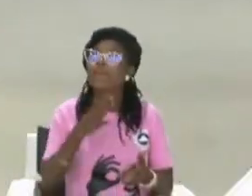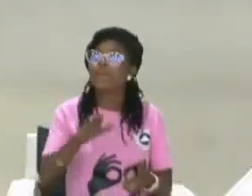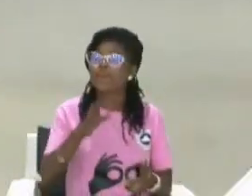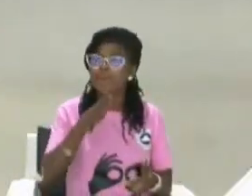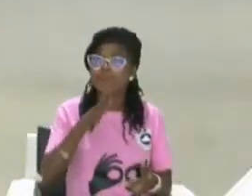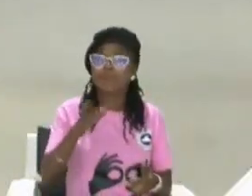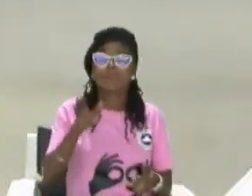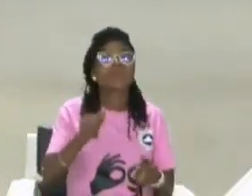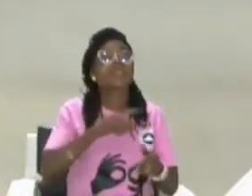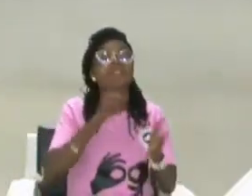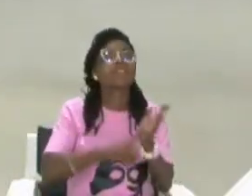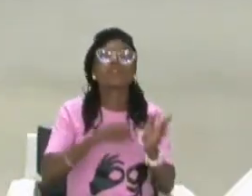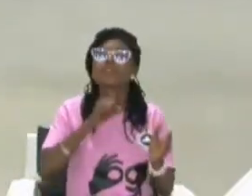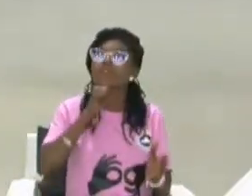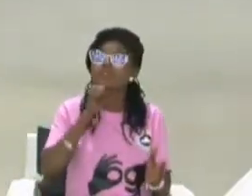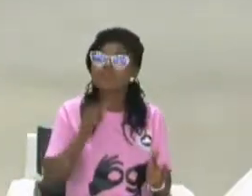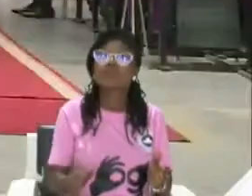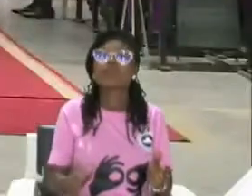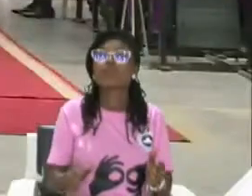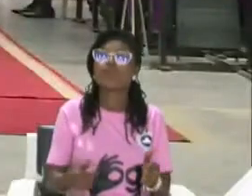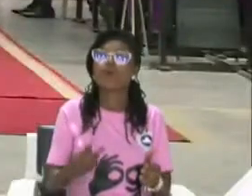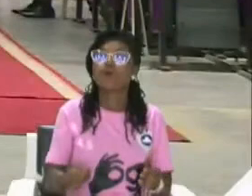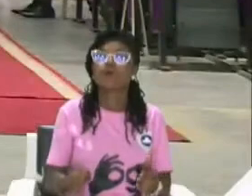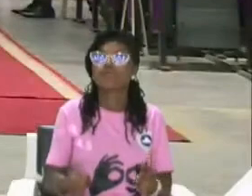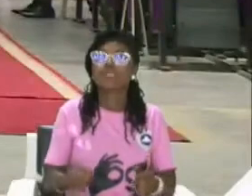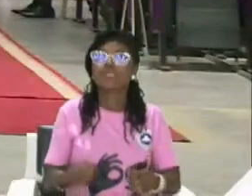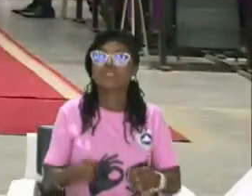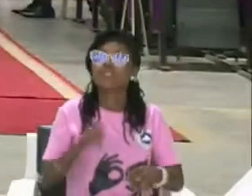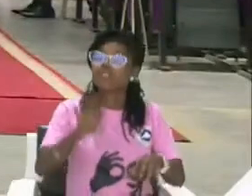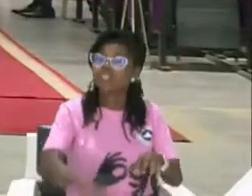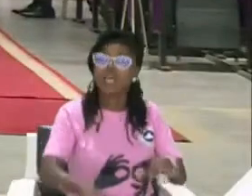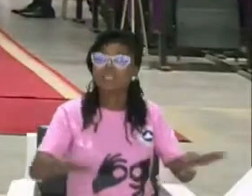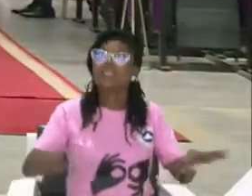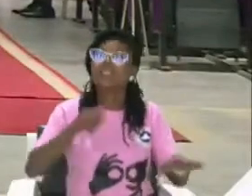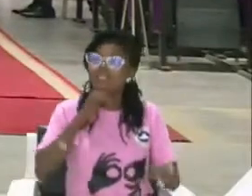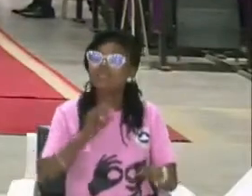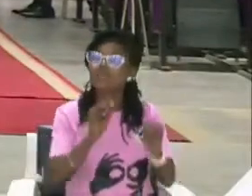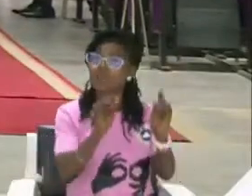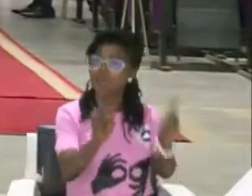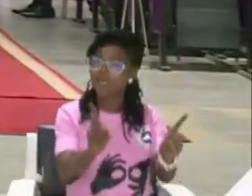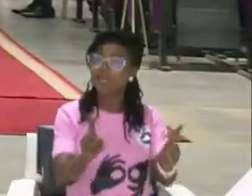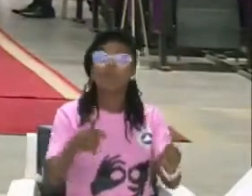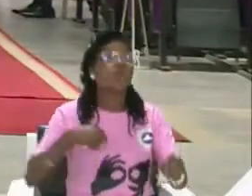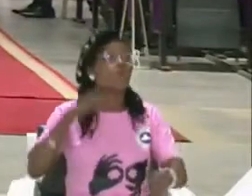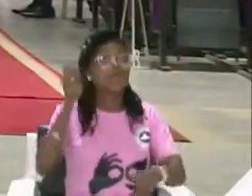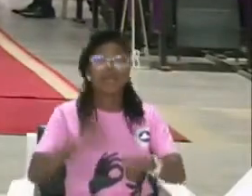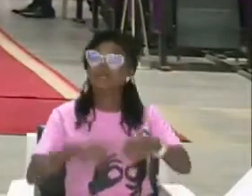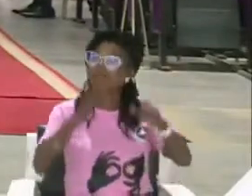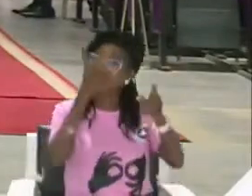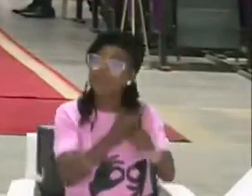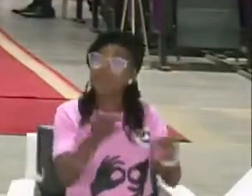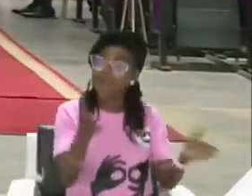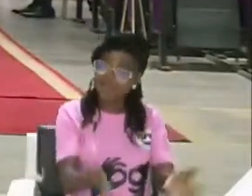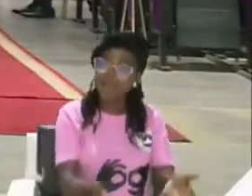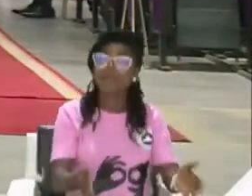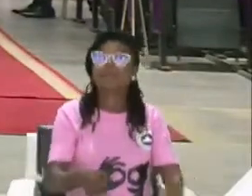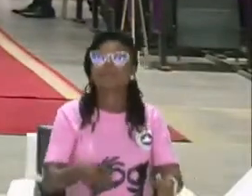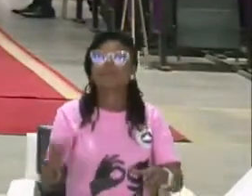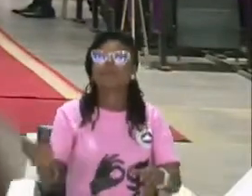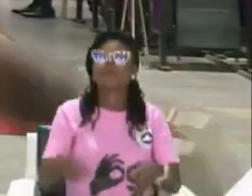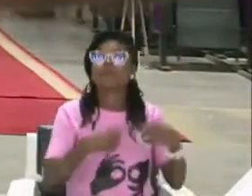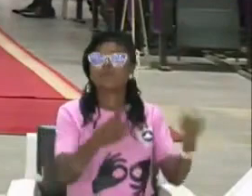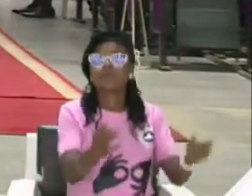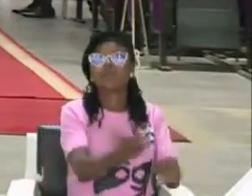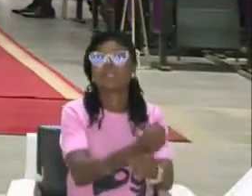not meningitis. This child is too stable. We cannot admit her. Madam, just take this medication and go